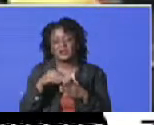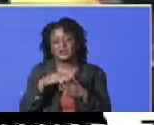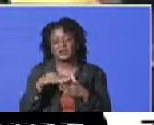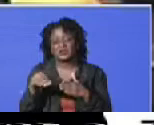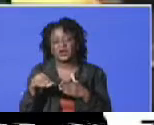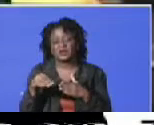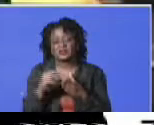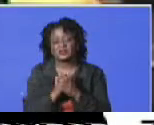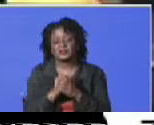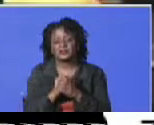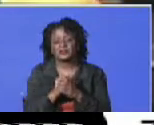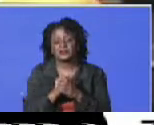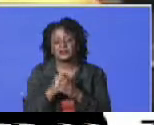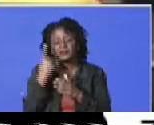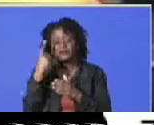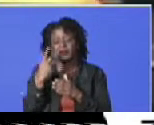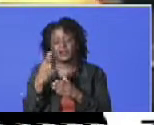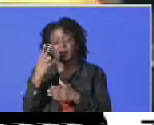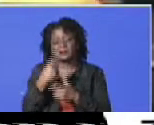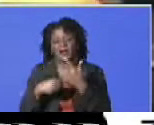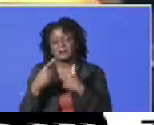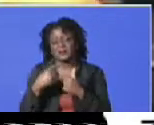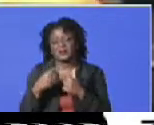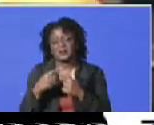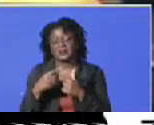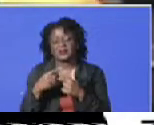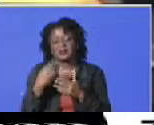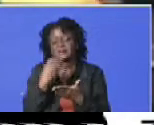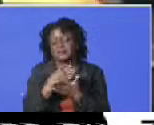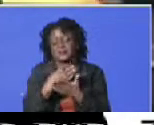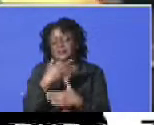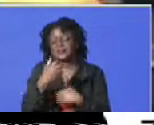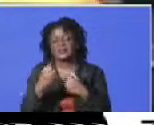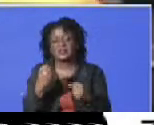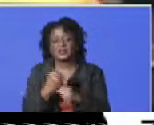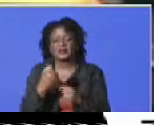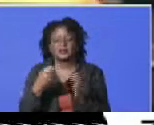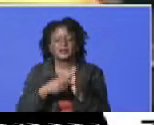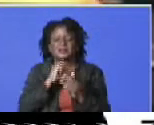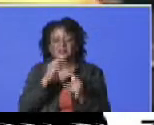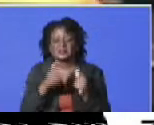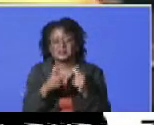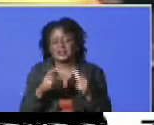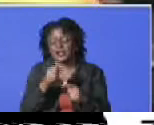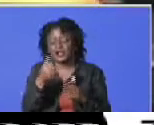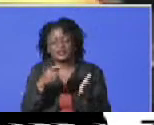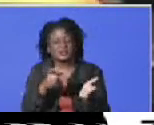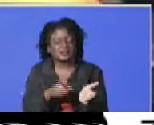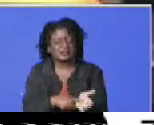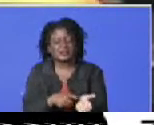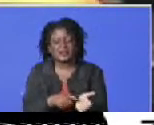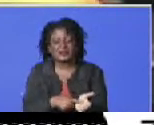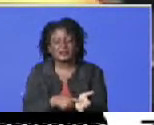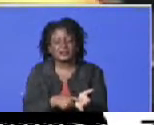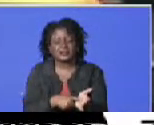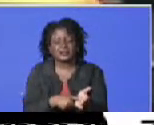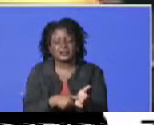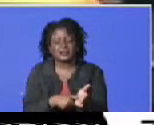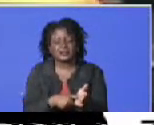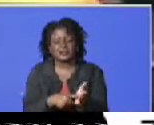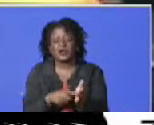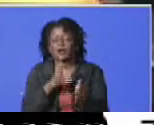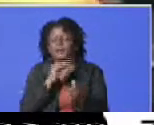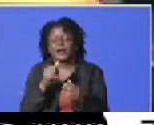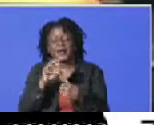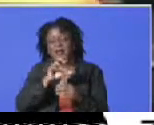GDP, for the upcoming fiscal year. This is the largest deficit to be incurred by any government